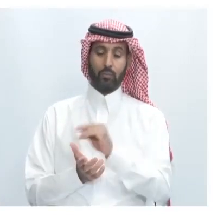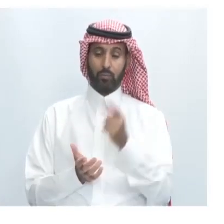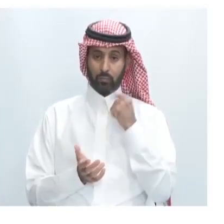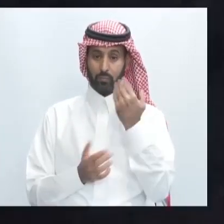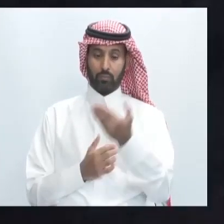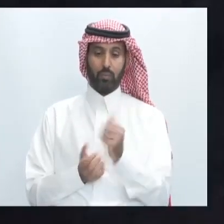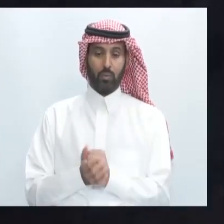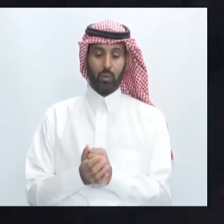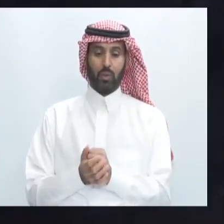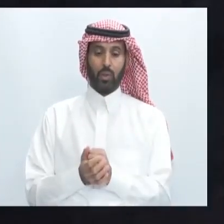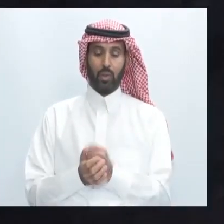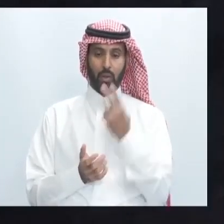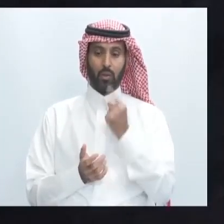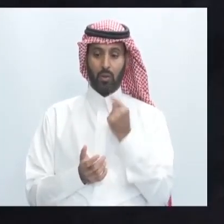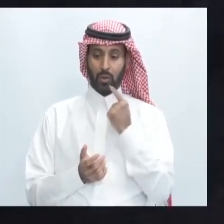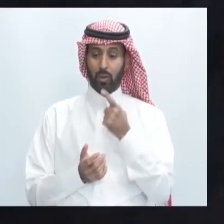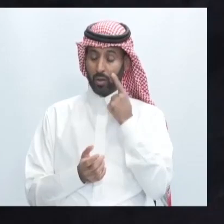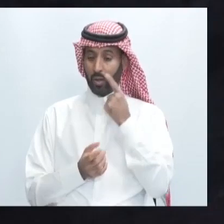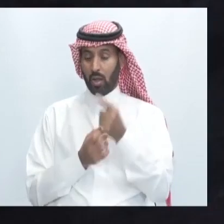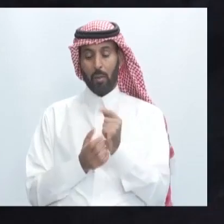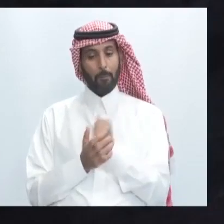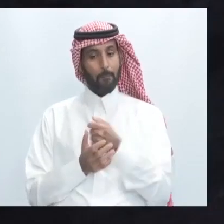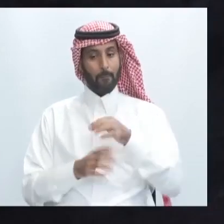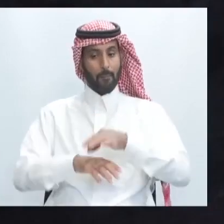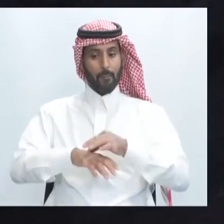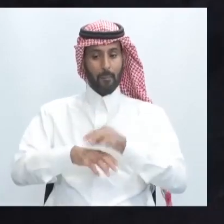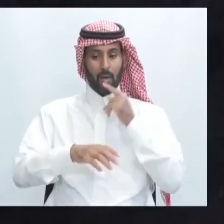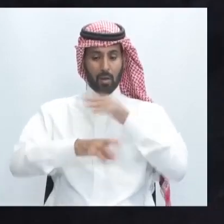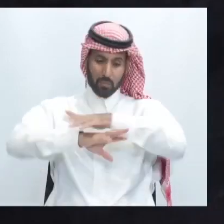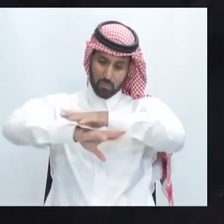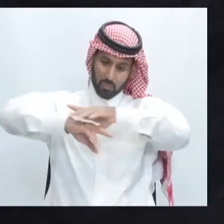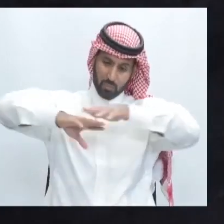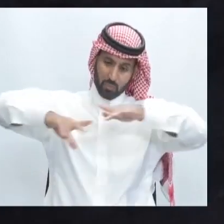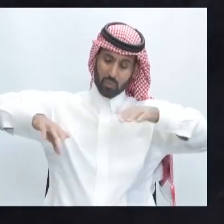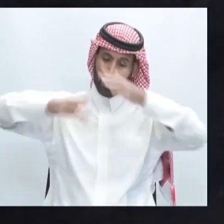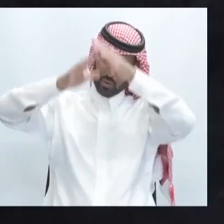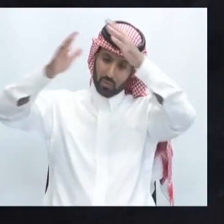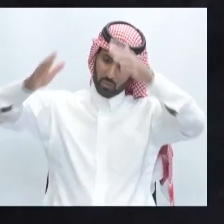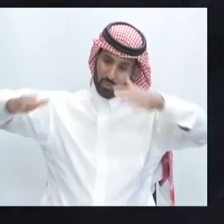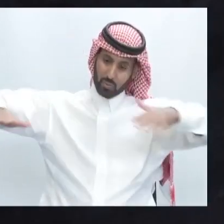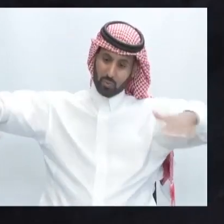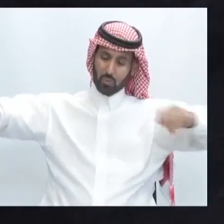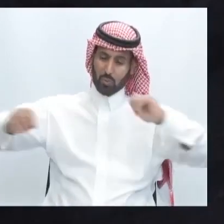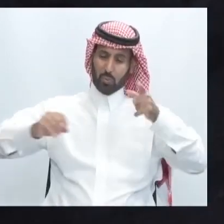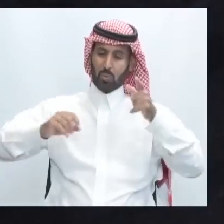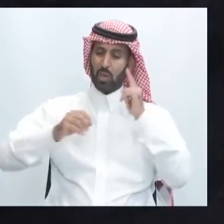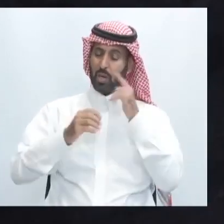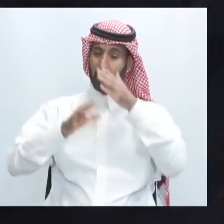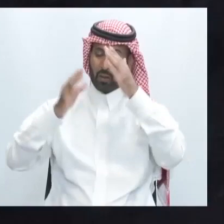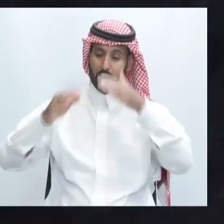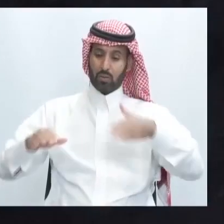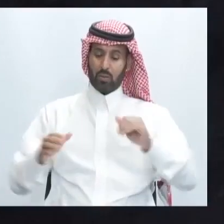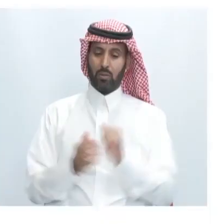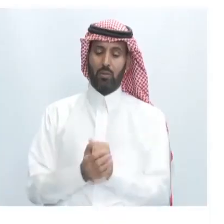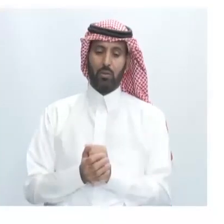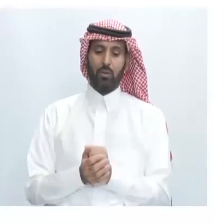here we like the color brown because it represents our culture, our desert, unlike maybe other cultures